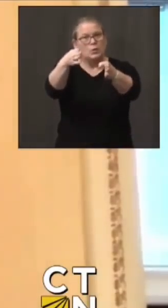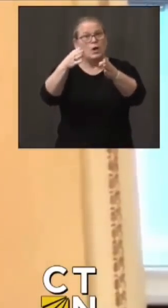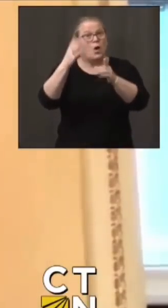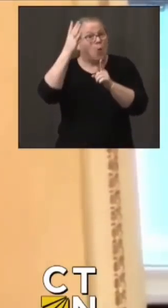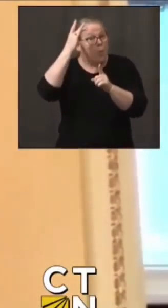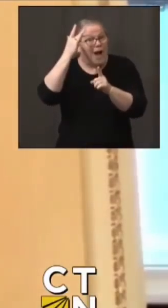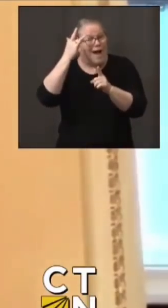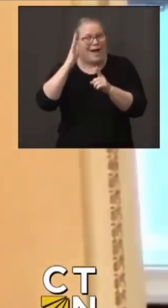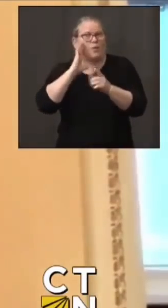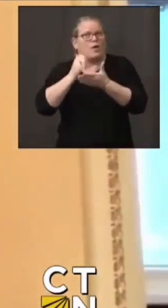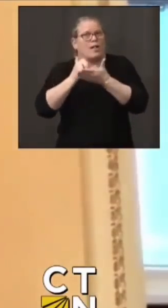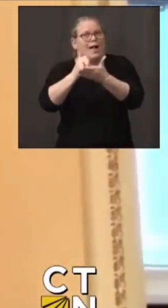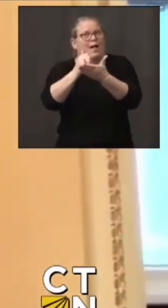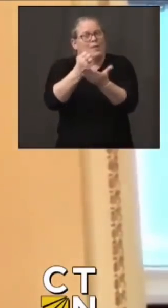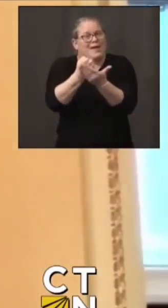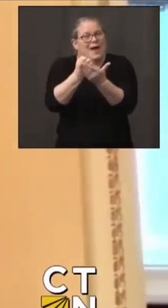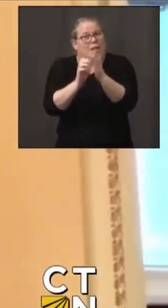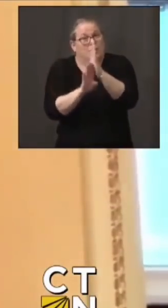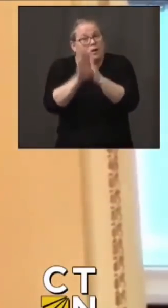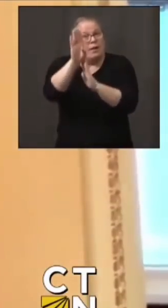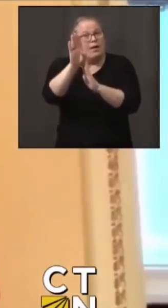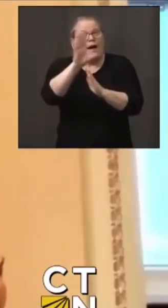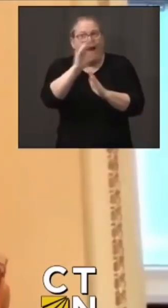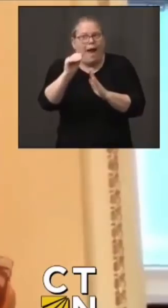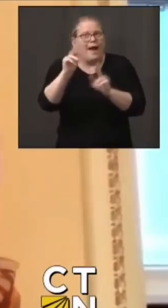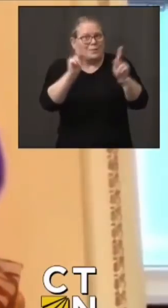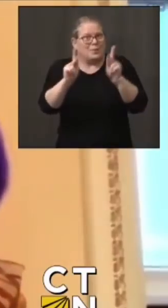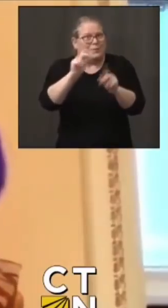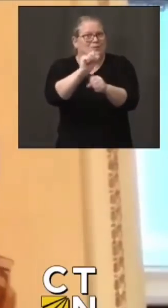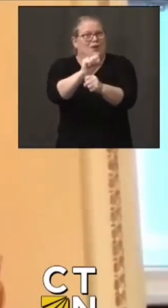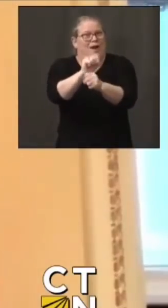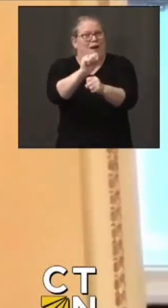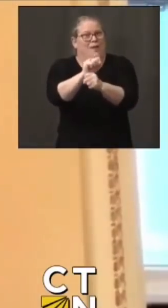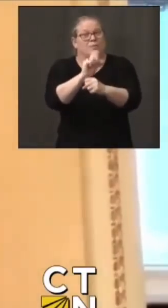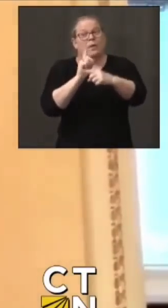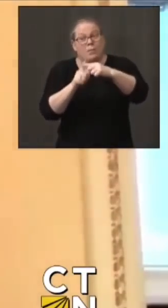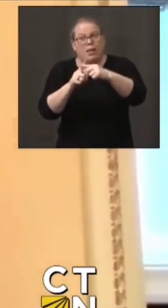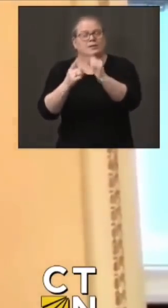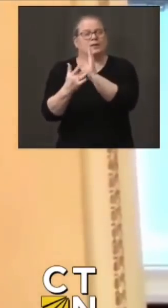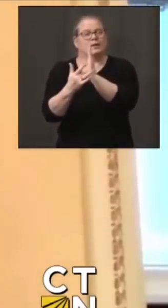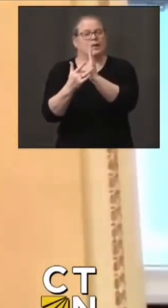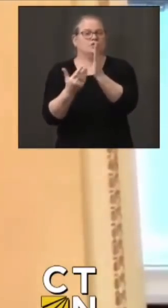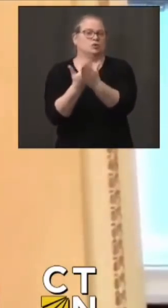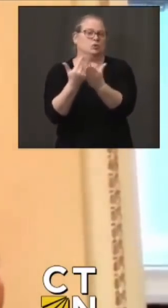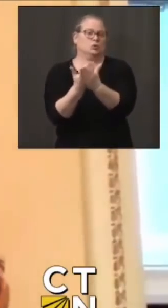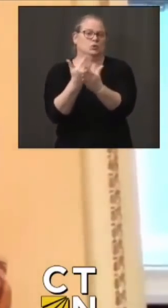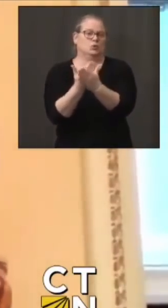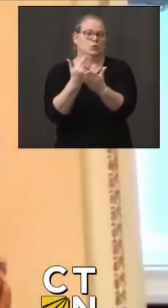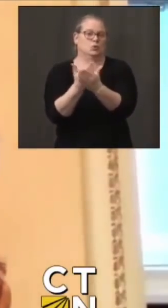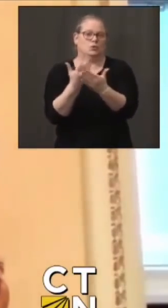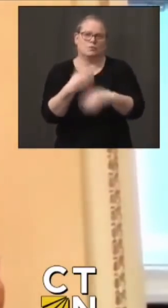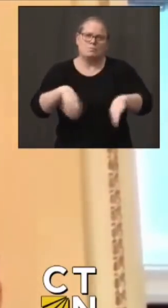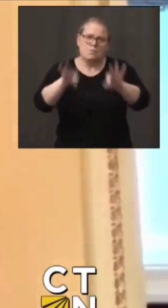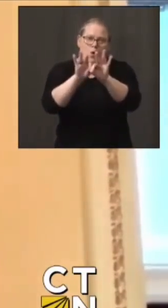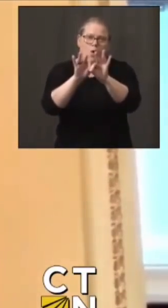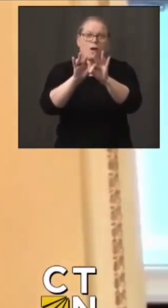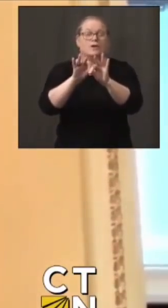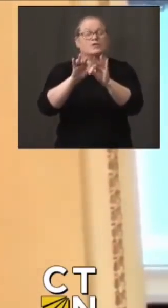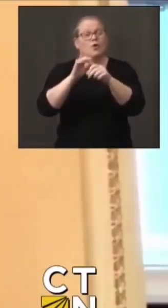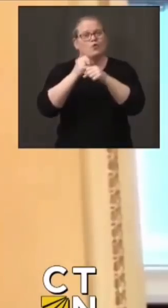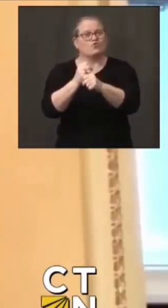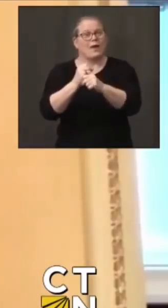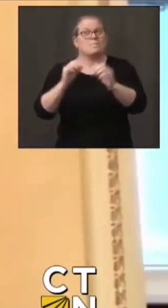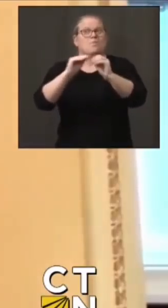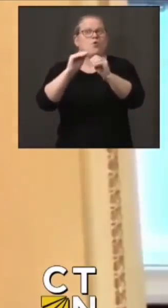economy, and it results in jobs and in new technologies, for that matter, which helps to create jobs. I will